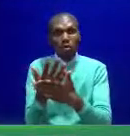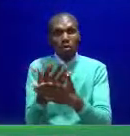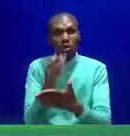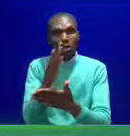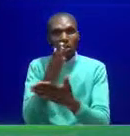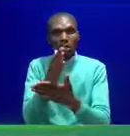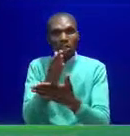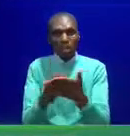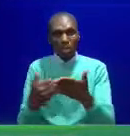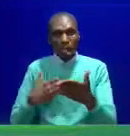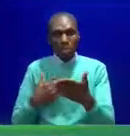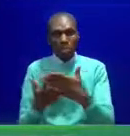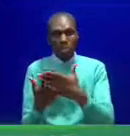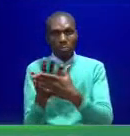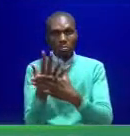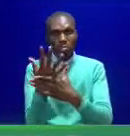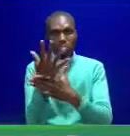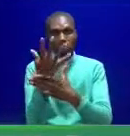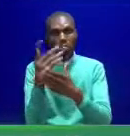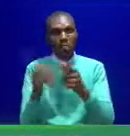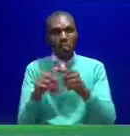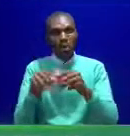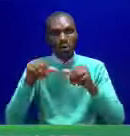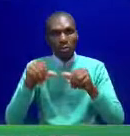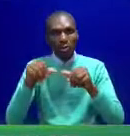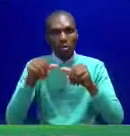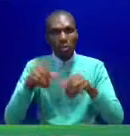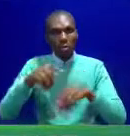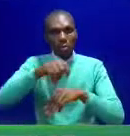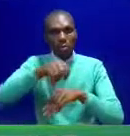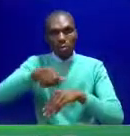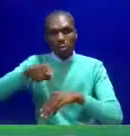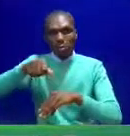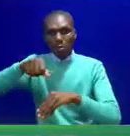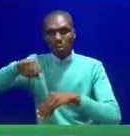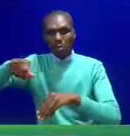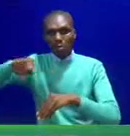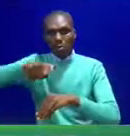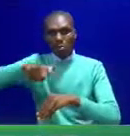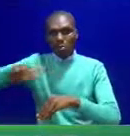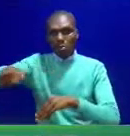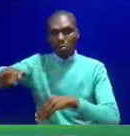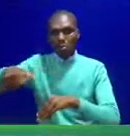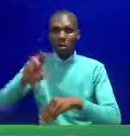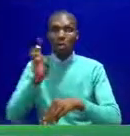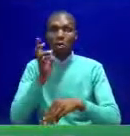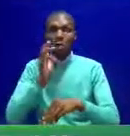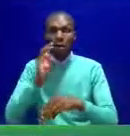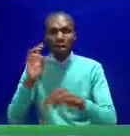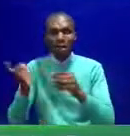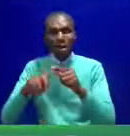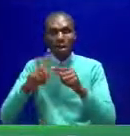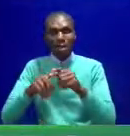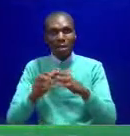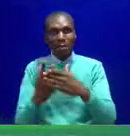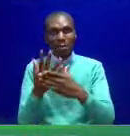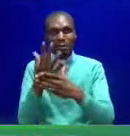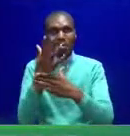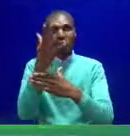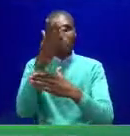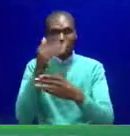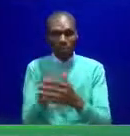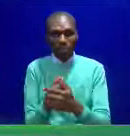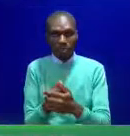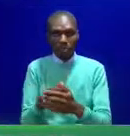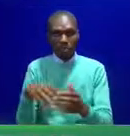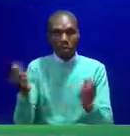germinated. So what you need is just to continue watering them, giving the right appropriate nutrients so that they can flourish